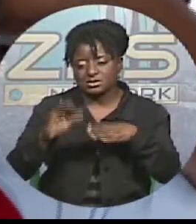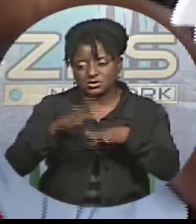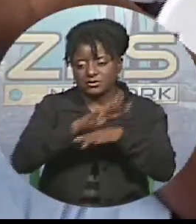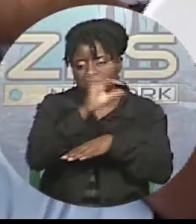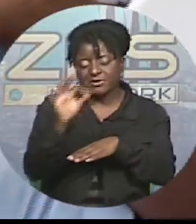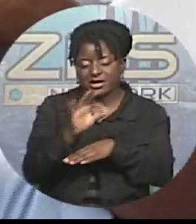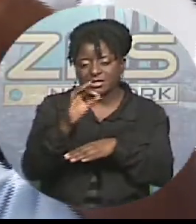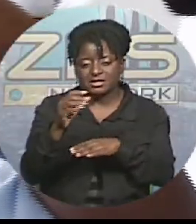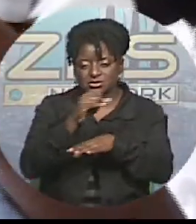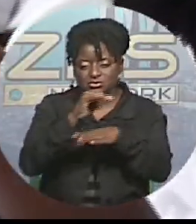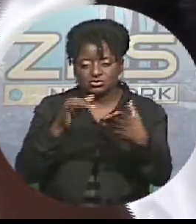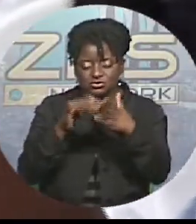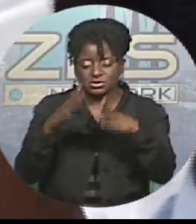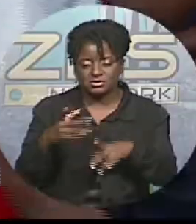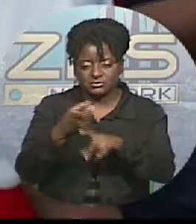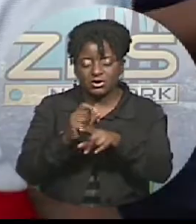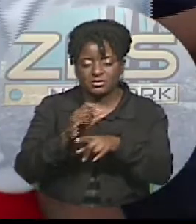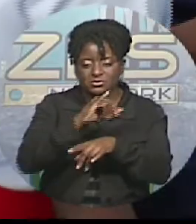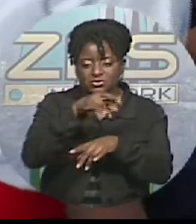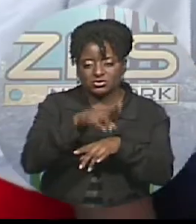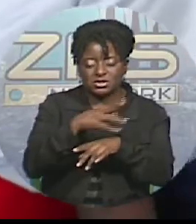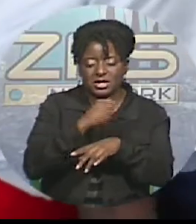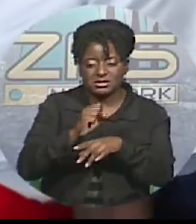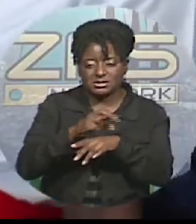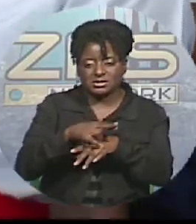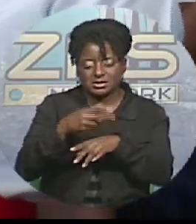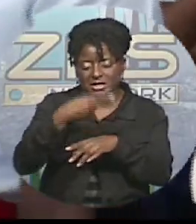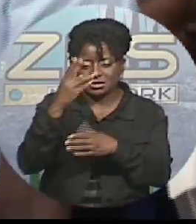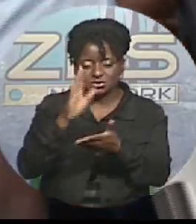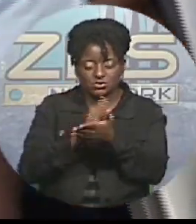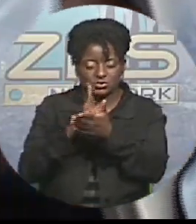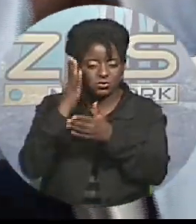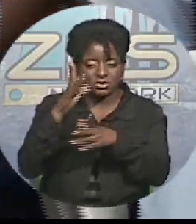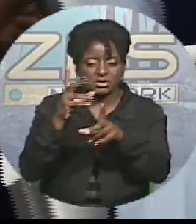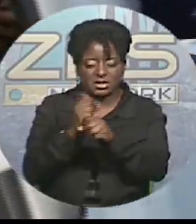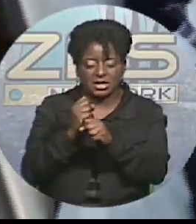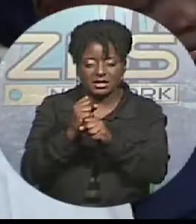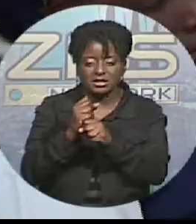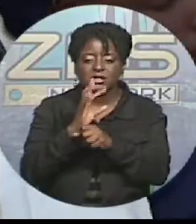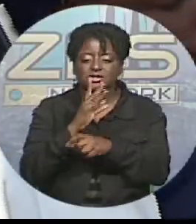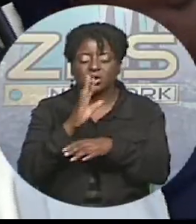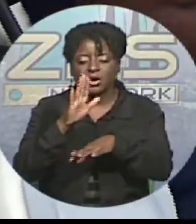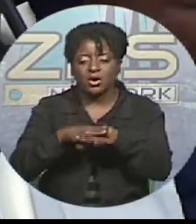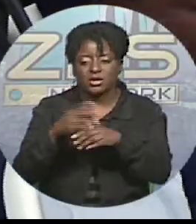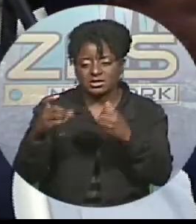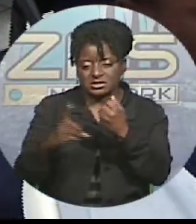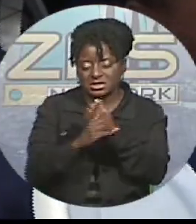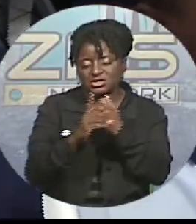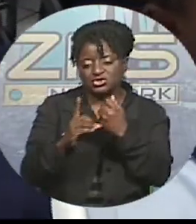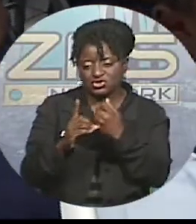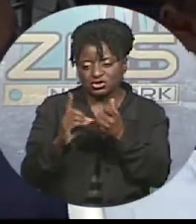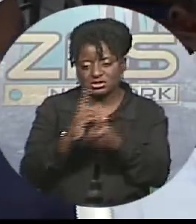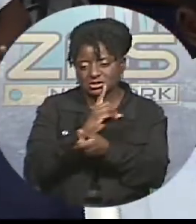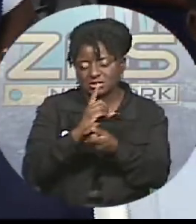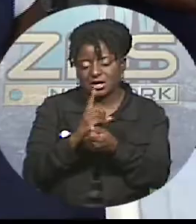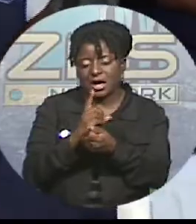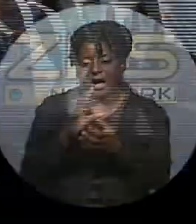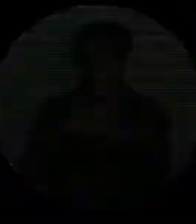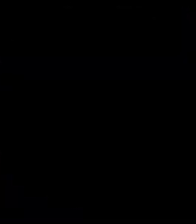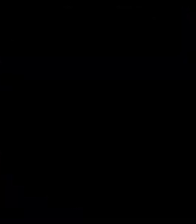junior and senior high schools will receive their pep talk on the dangers of sexting. LaDawn Davis, ZNS Network